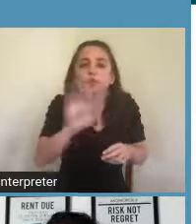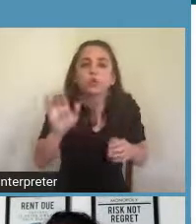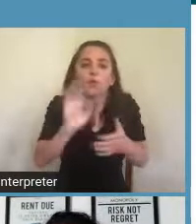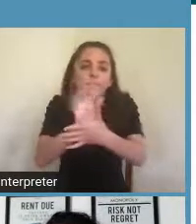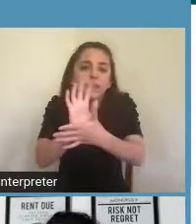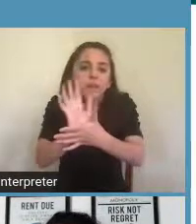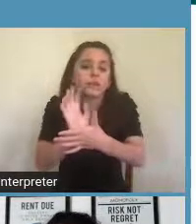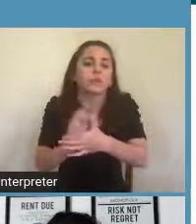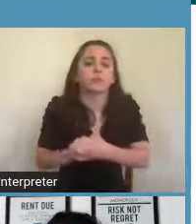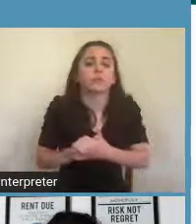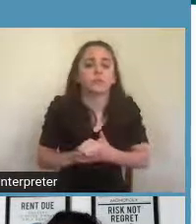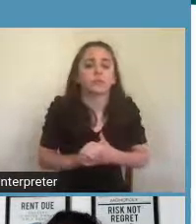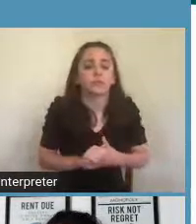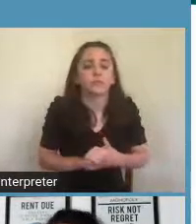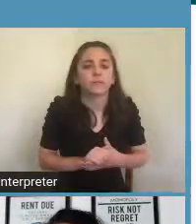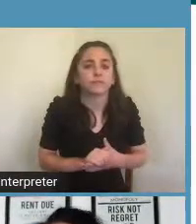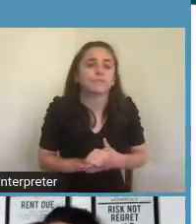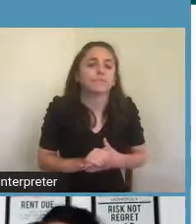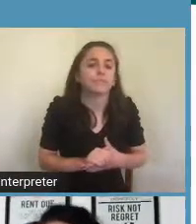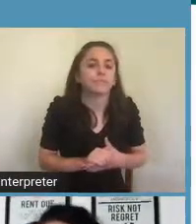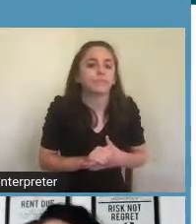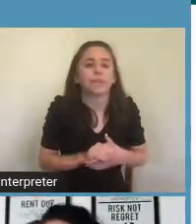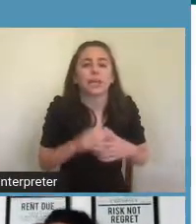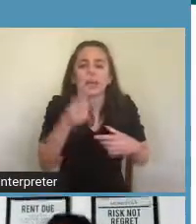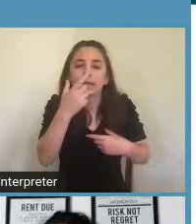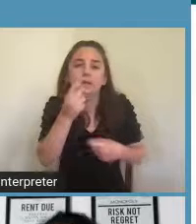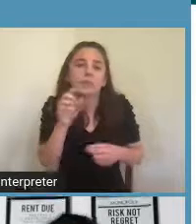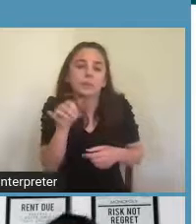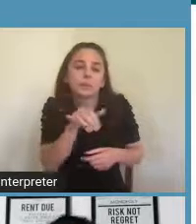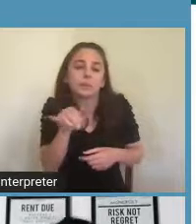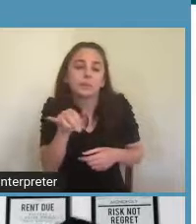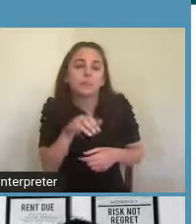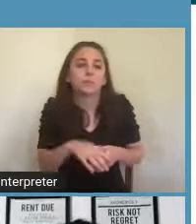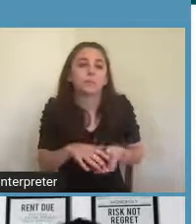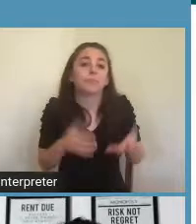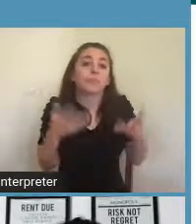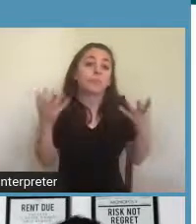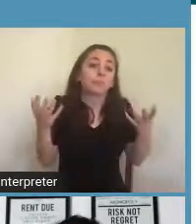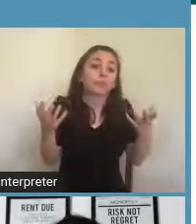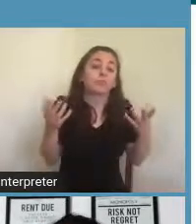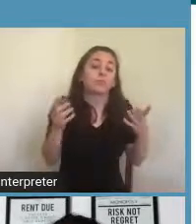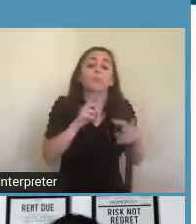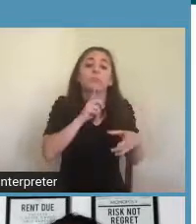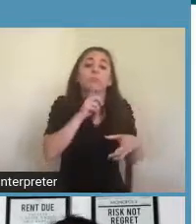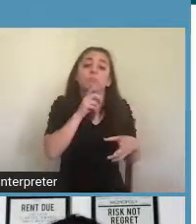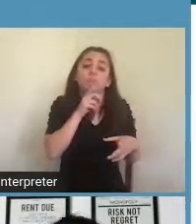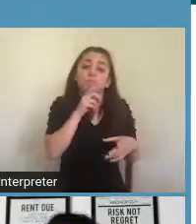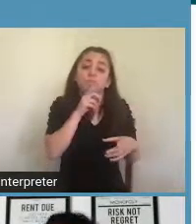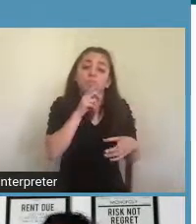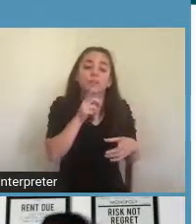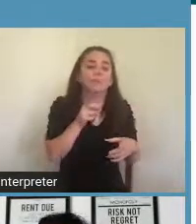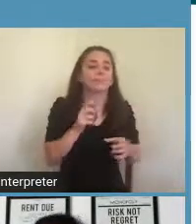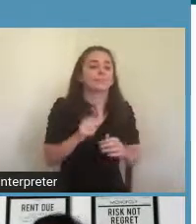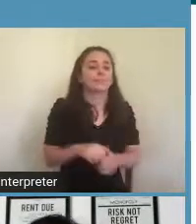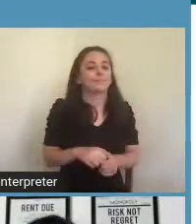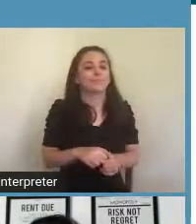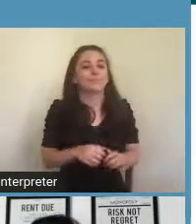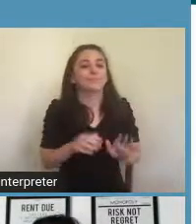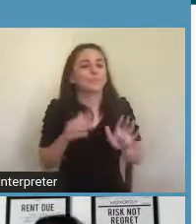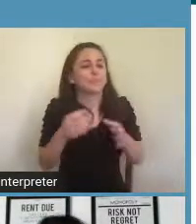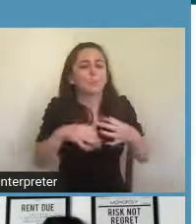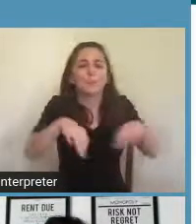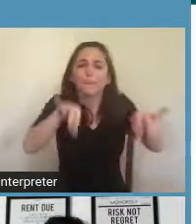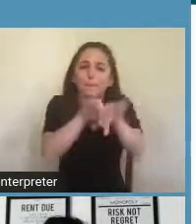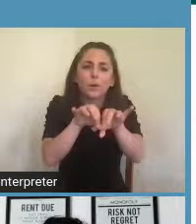same thing and have similar interests. But inevitably, and the truth is, your secret weapon, it's your